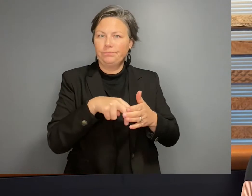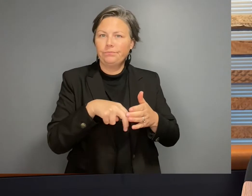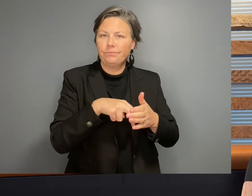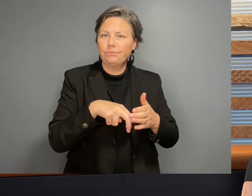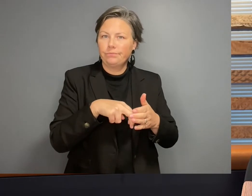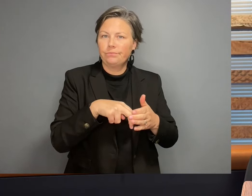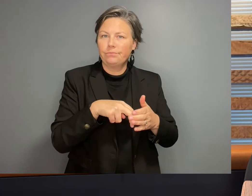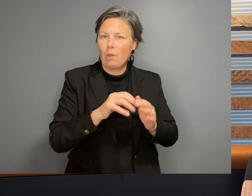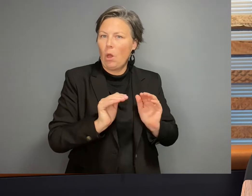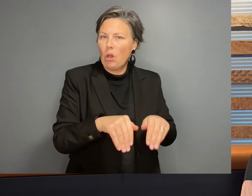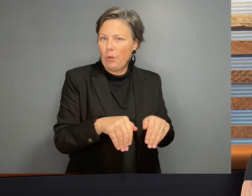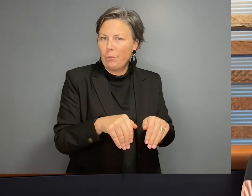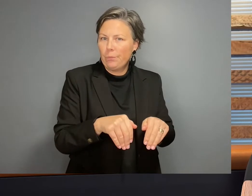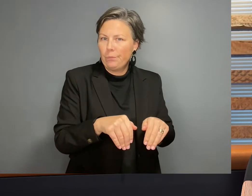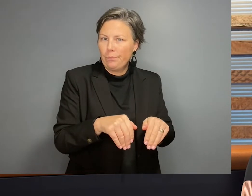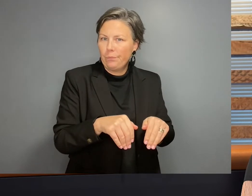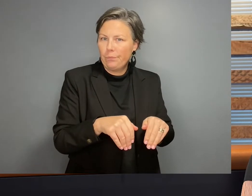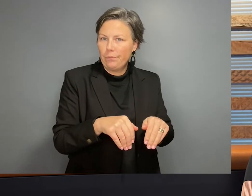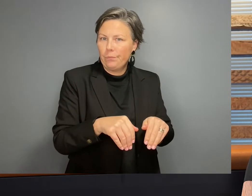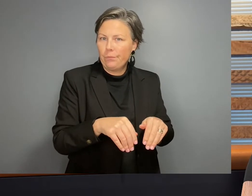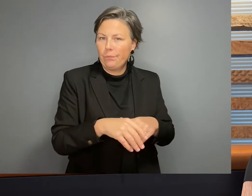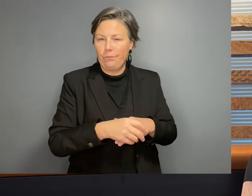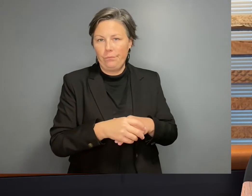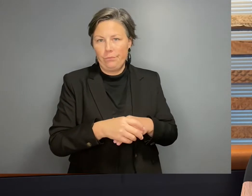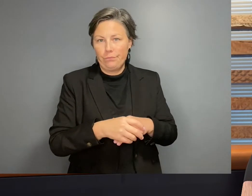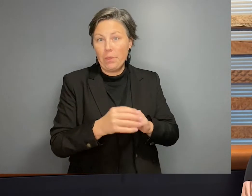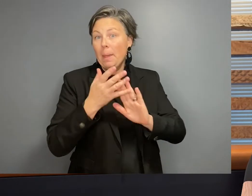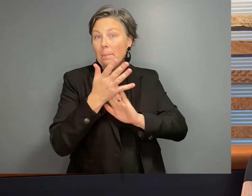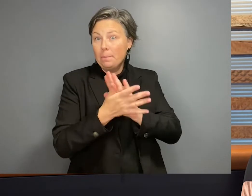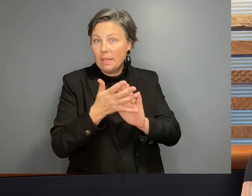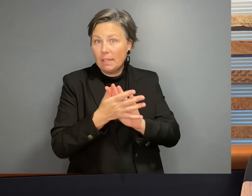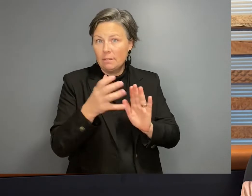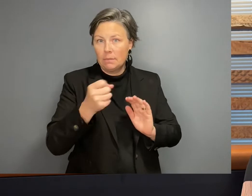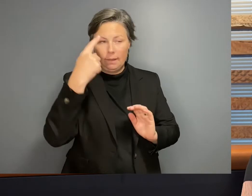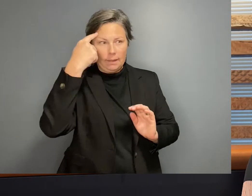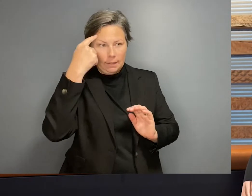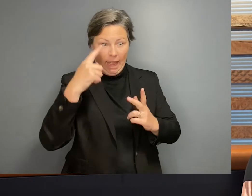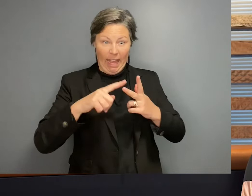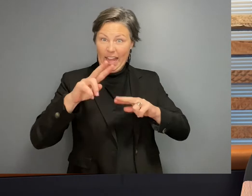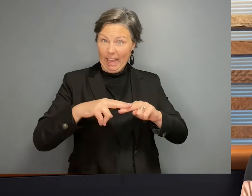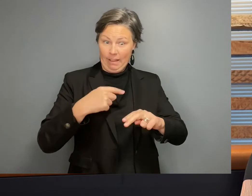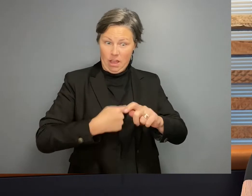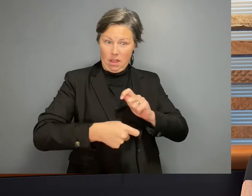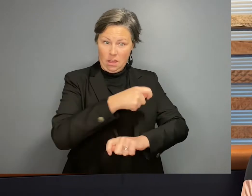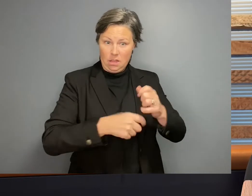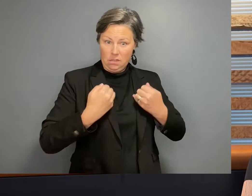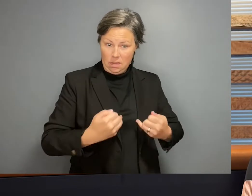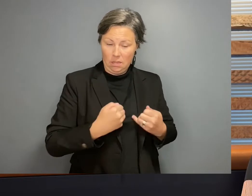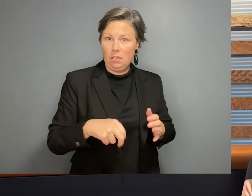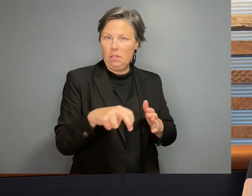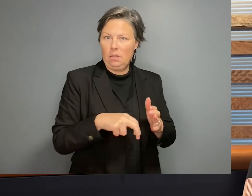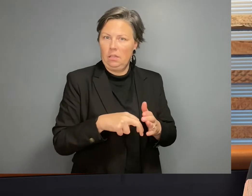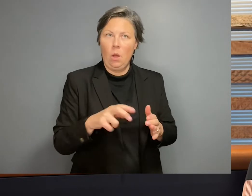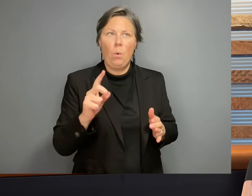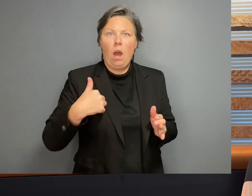isolation. So make sure that you've thought about what you might do if you need to go into isolation